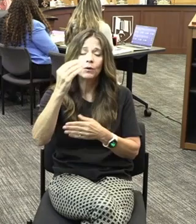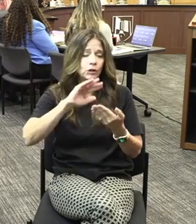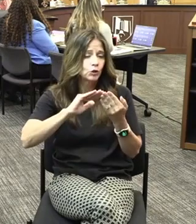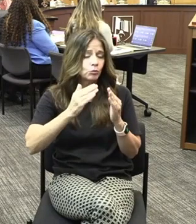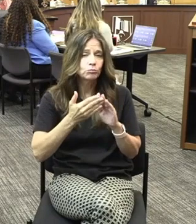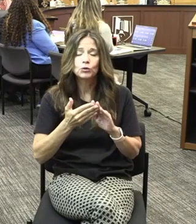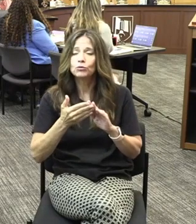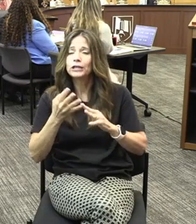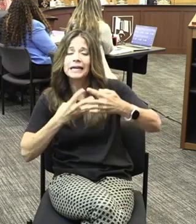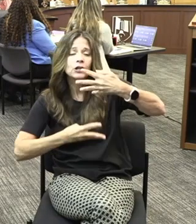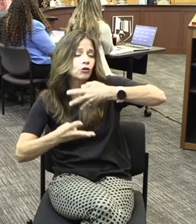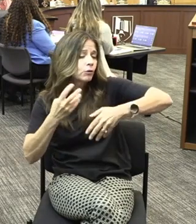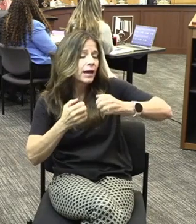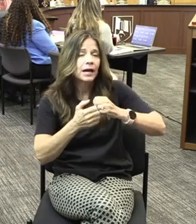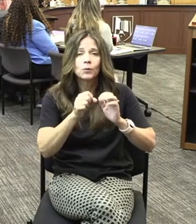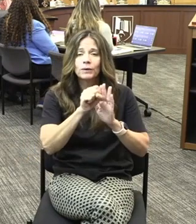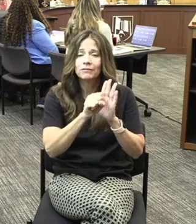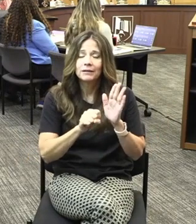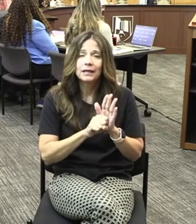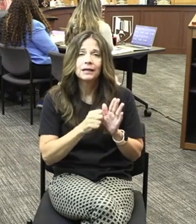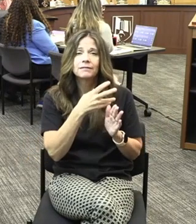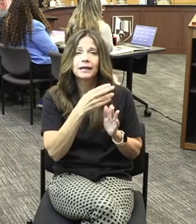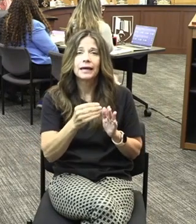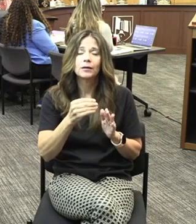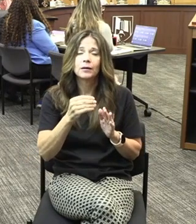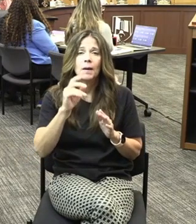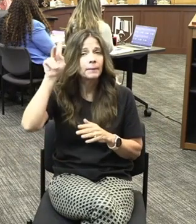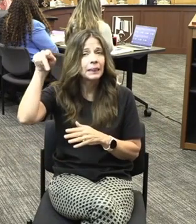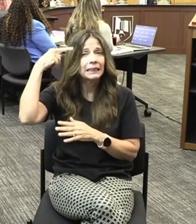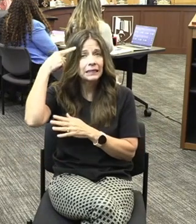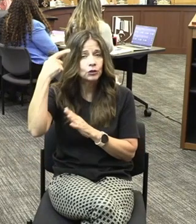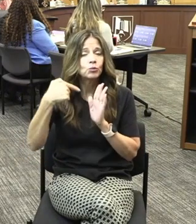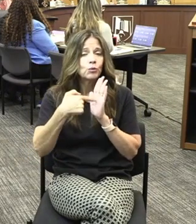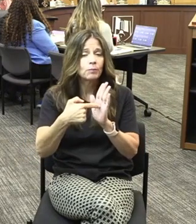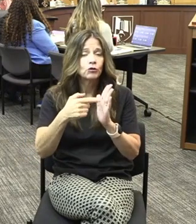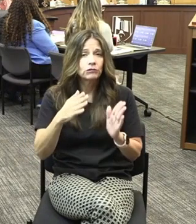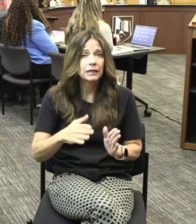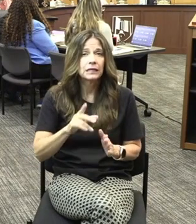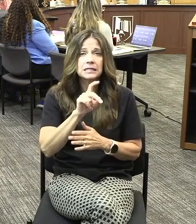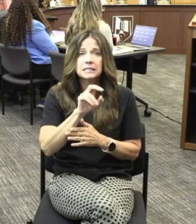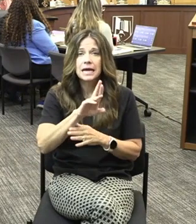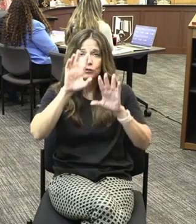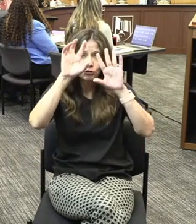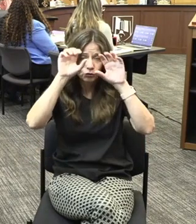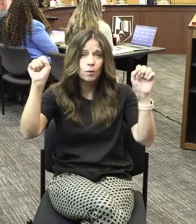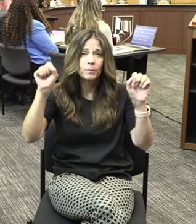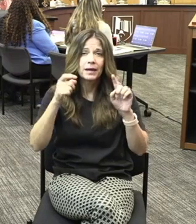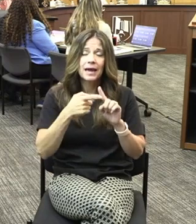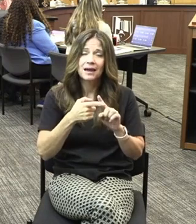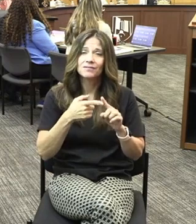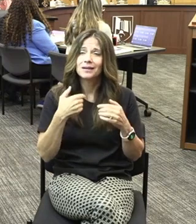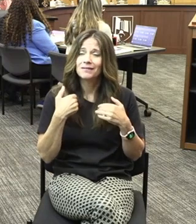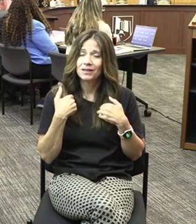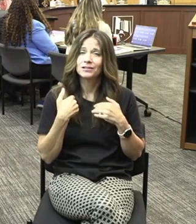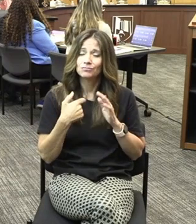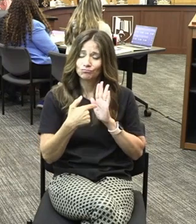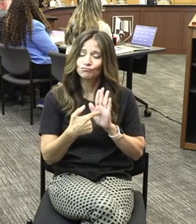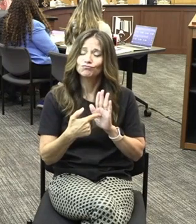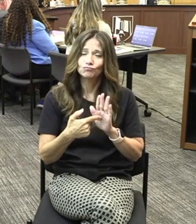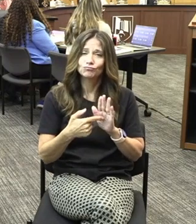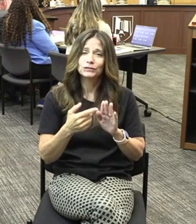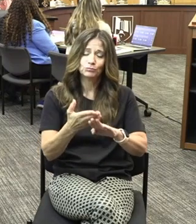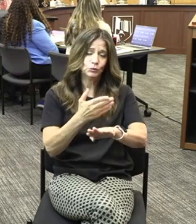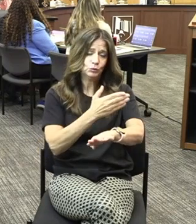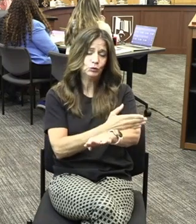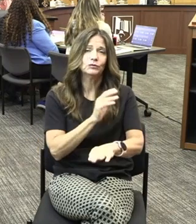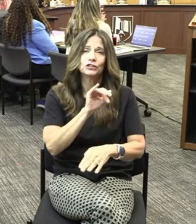with stakeholders, community leaders, and political representatives. Dr. Numo has greatly enhanced the image of JJC. The college recently